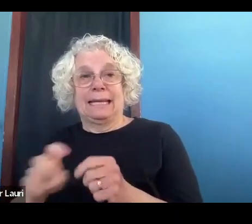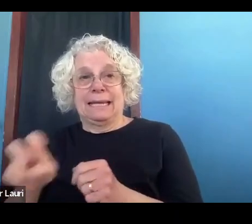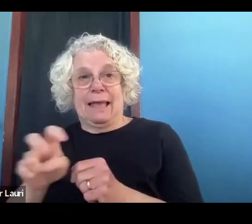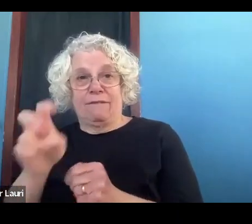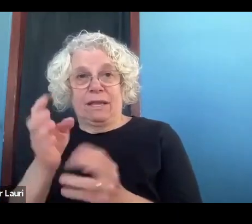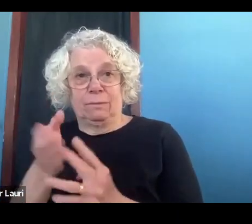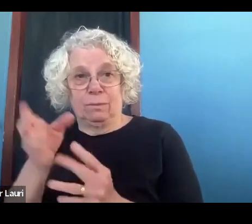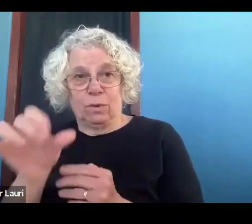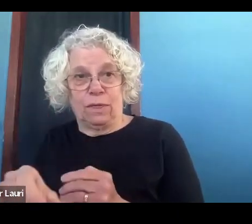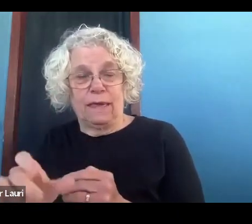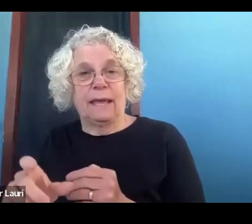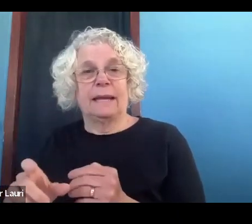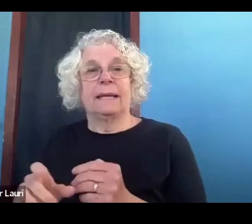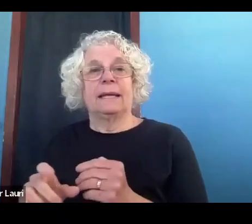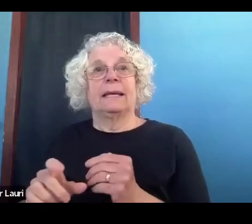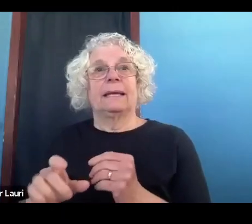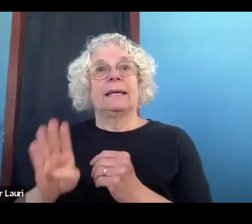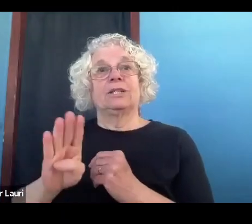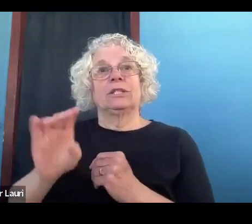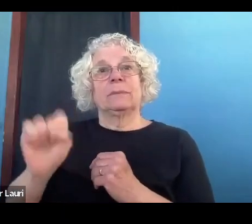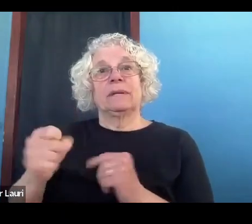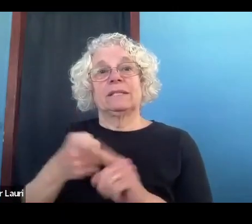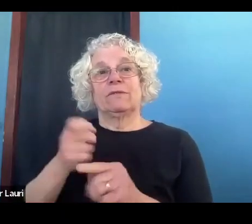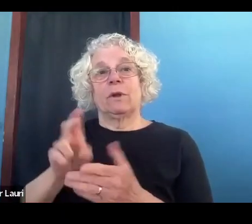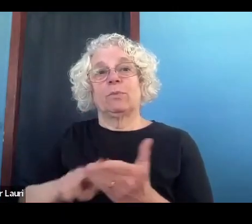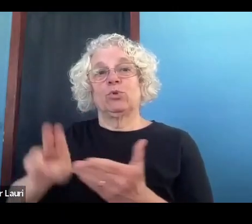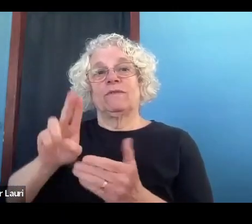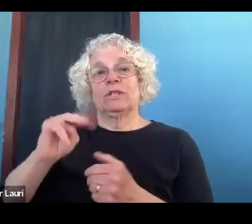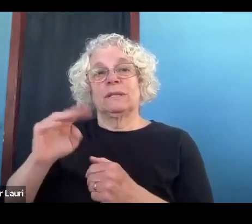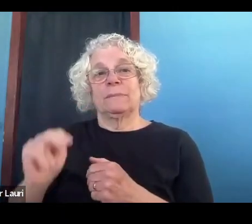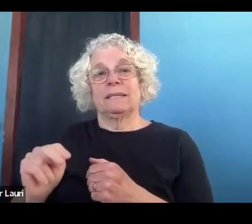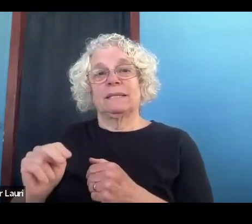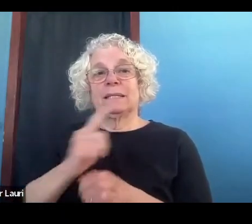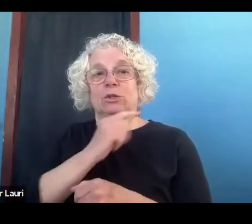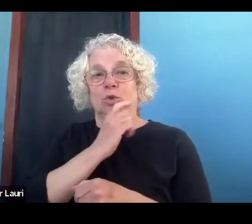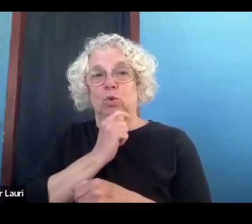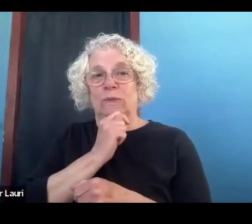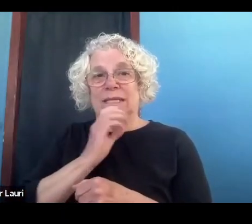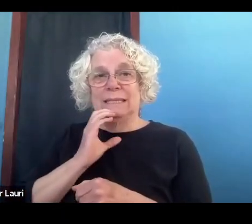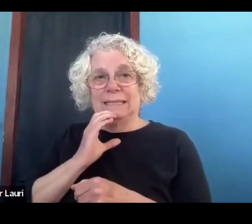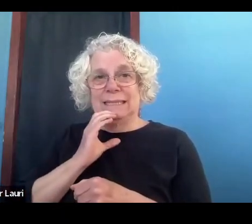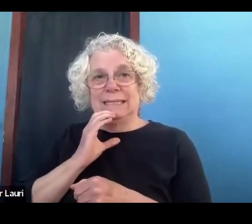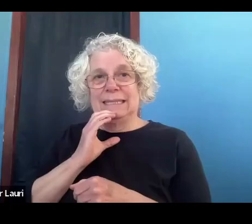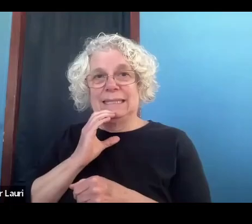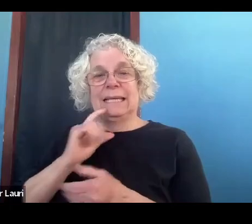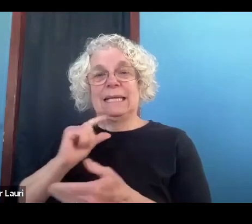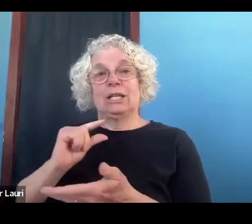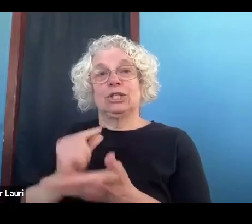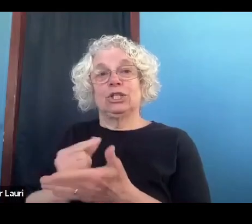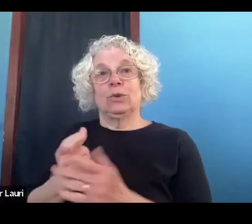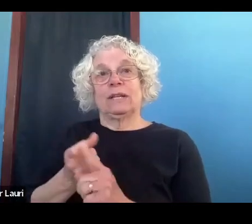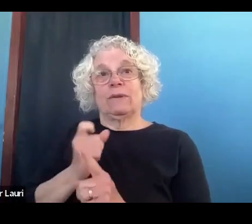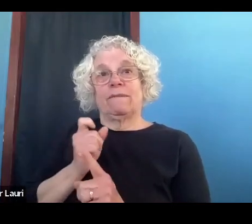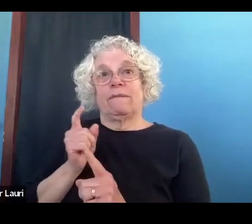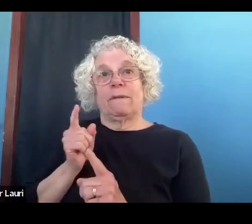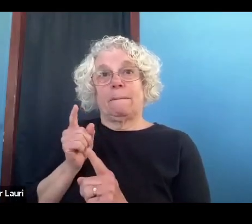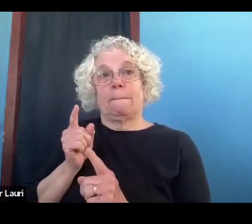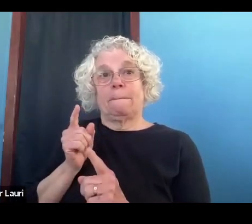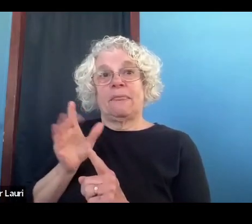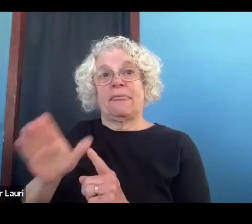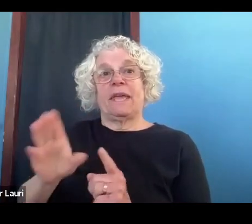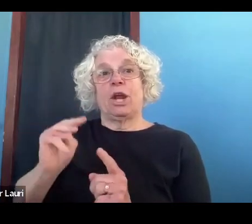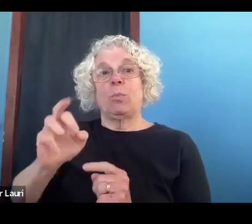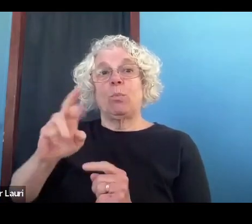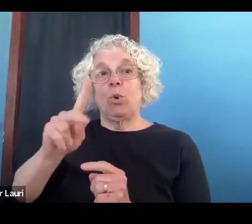Bachelor of Science degree from the University of Minnesota Twin Cities and graduated from their mortuary